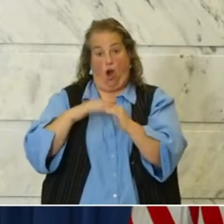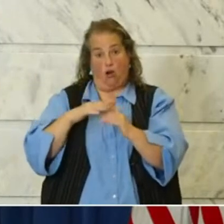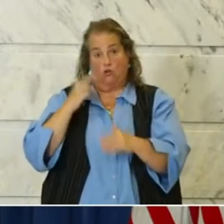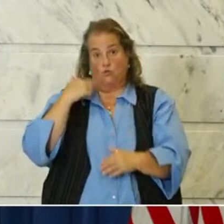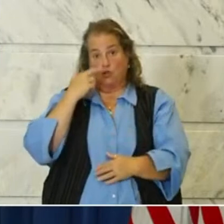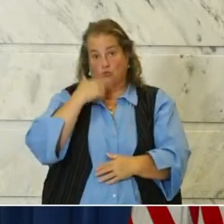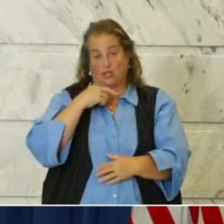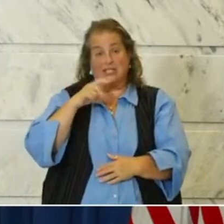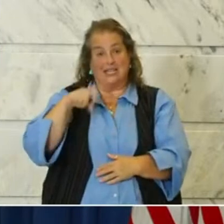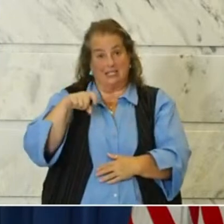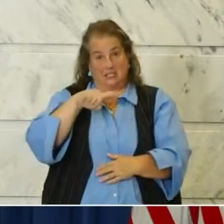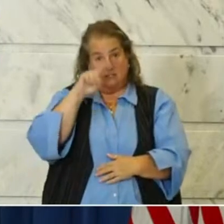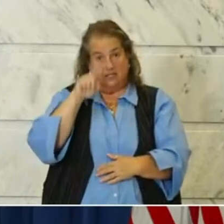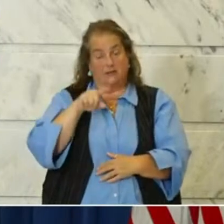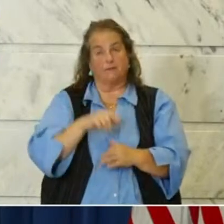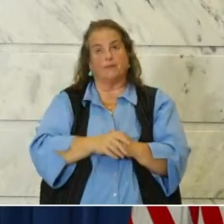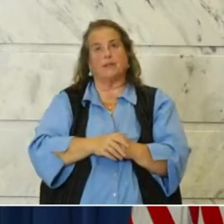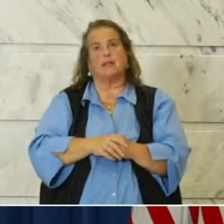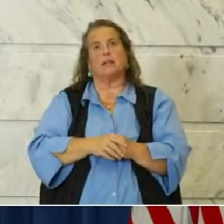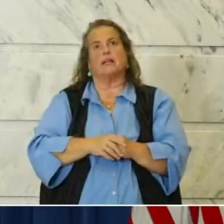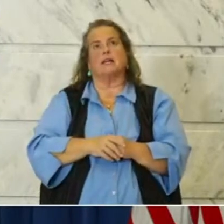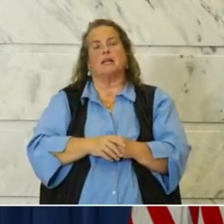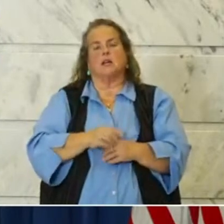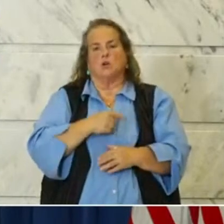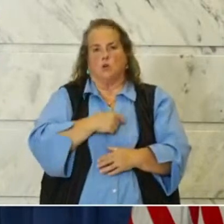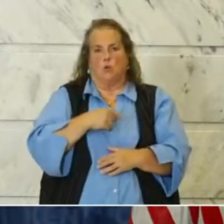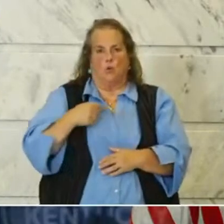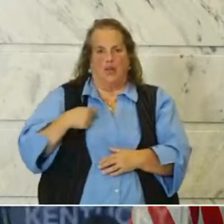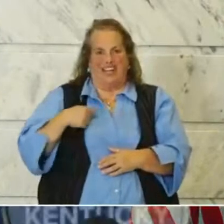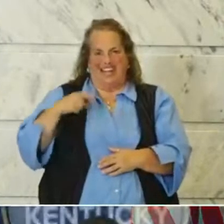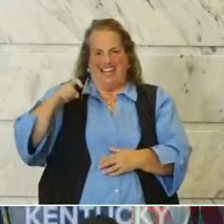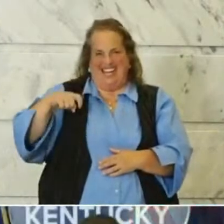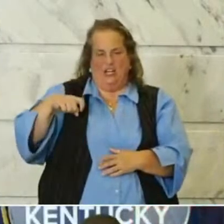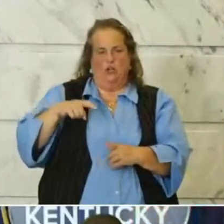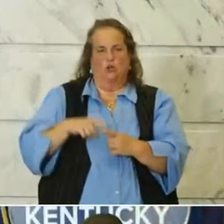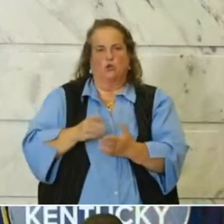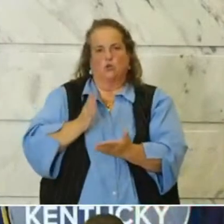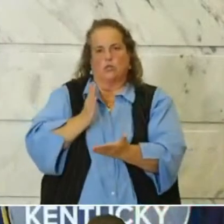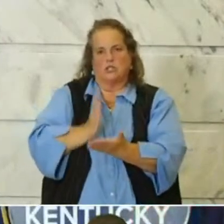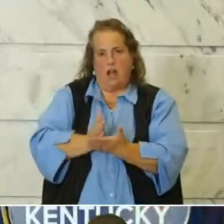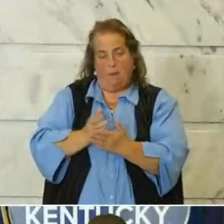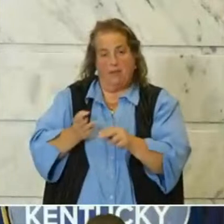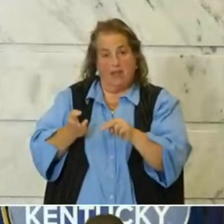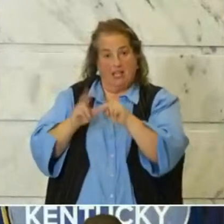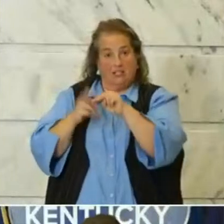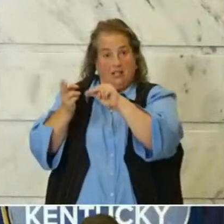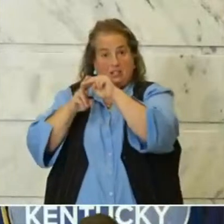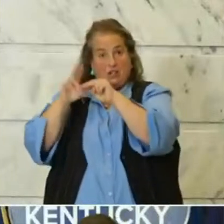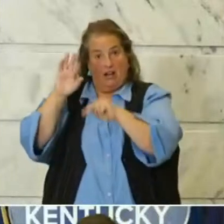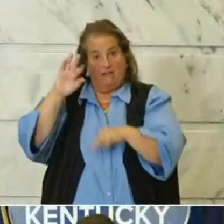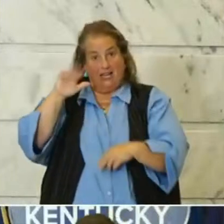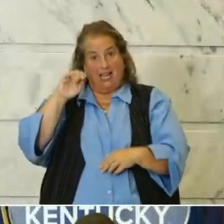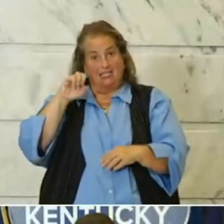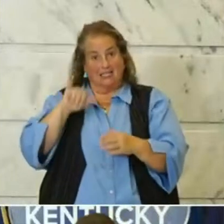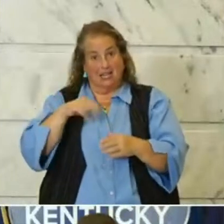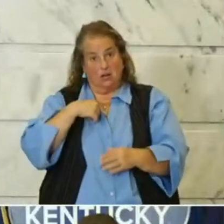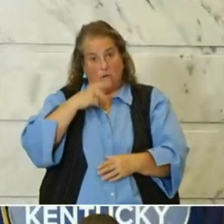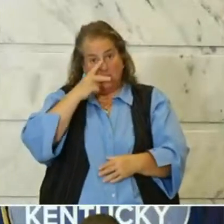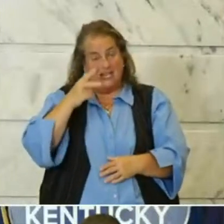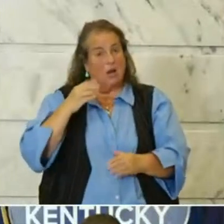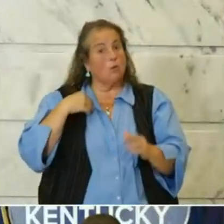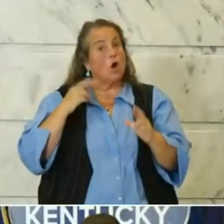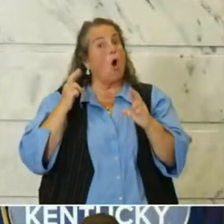restaurants necessary? We needed not just to stop the escalation of cases that we're seeing, and we